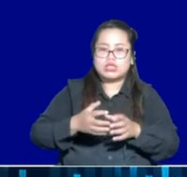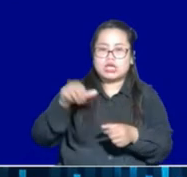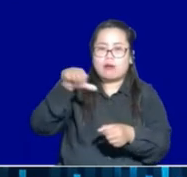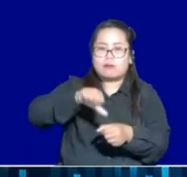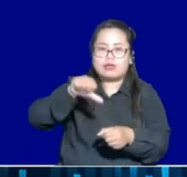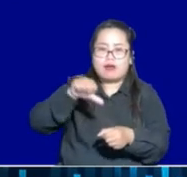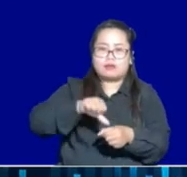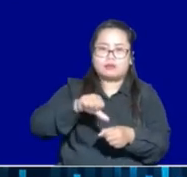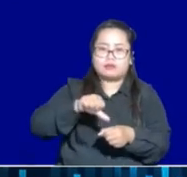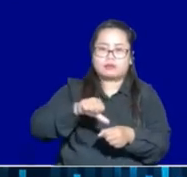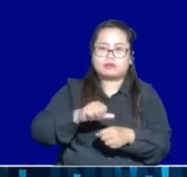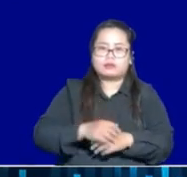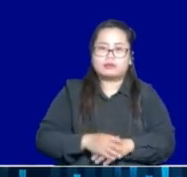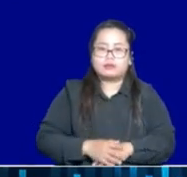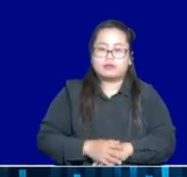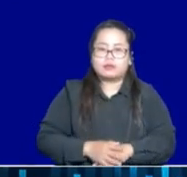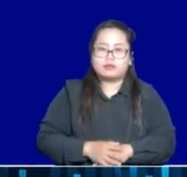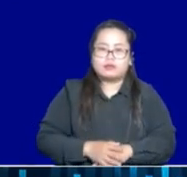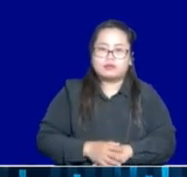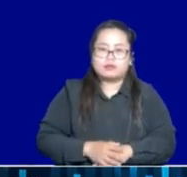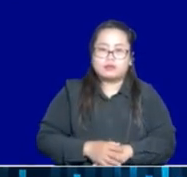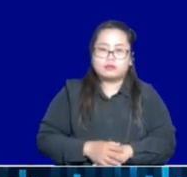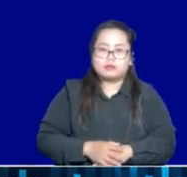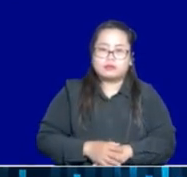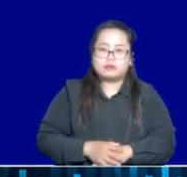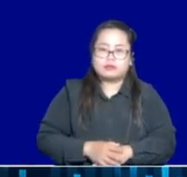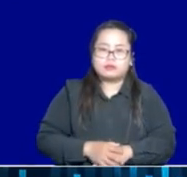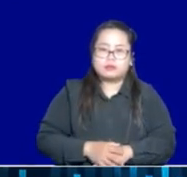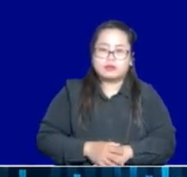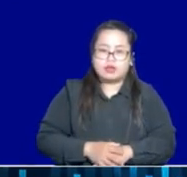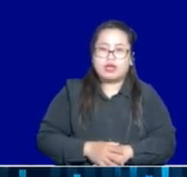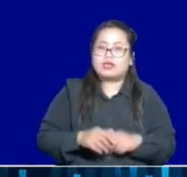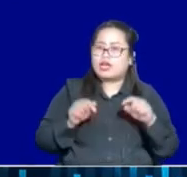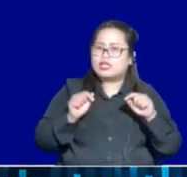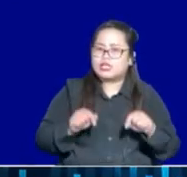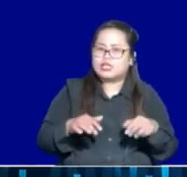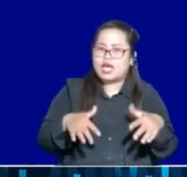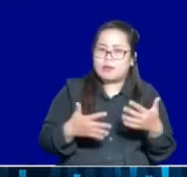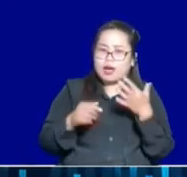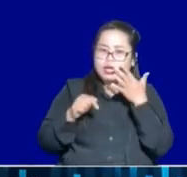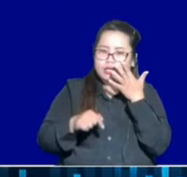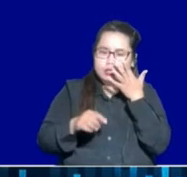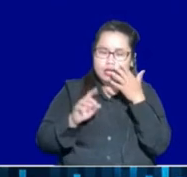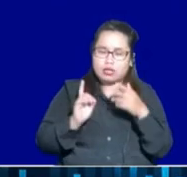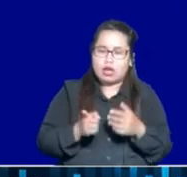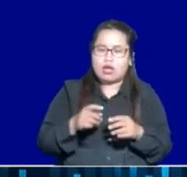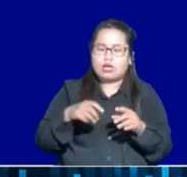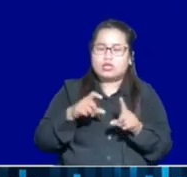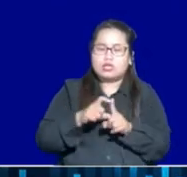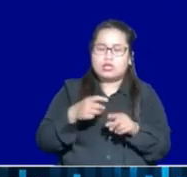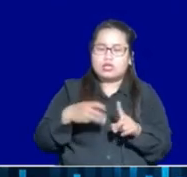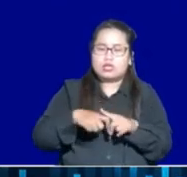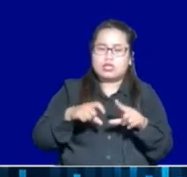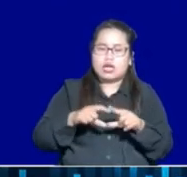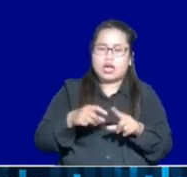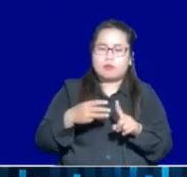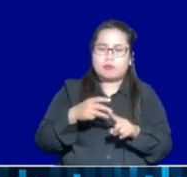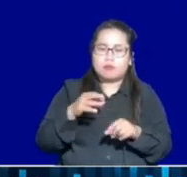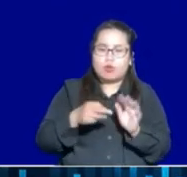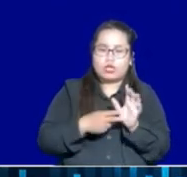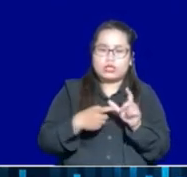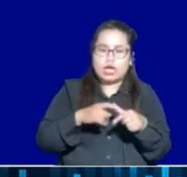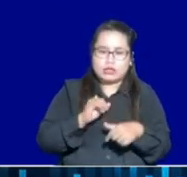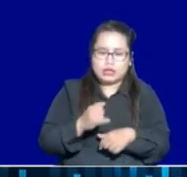the world is asking you to focus on, decarbonization. But the interesting thing, and I was quite impressed by this, is that you